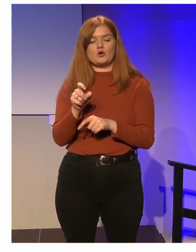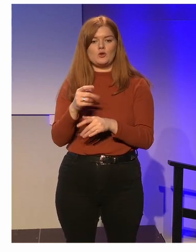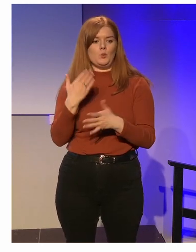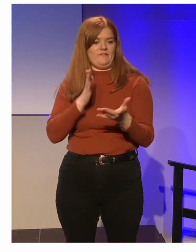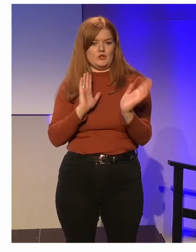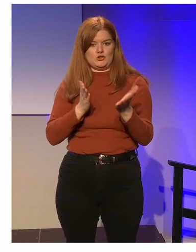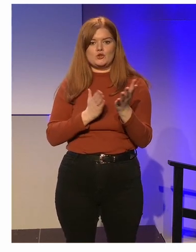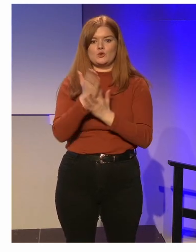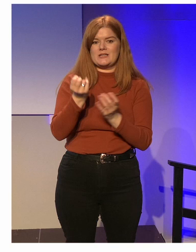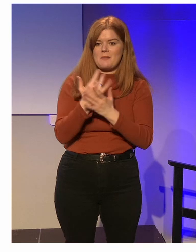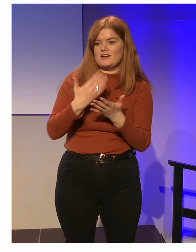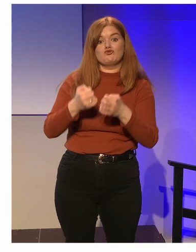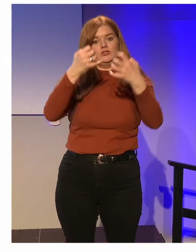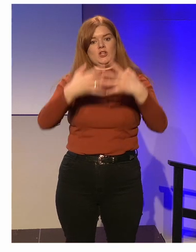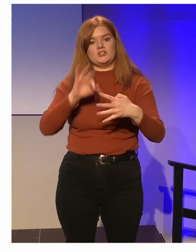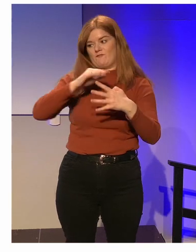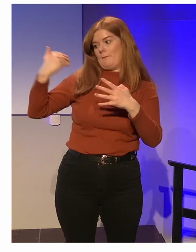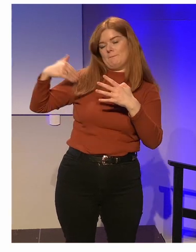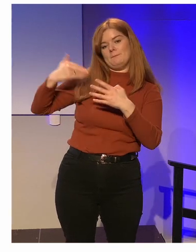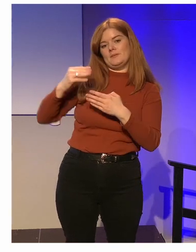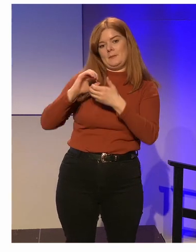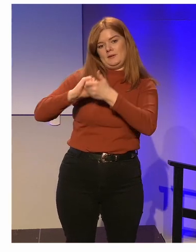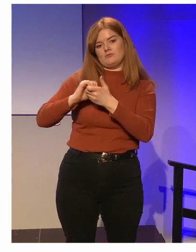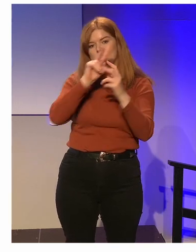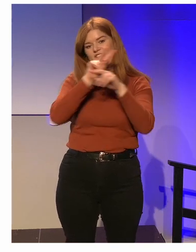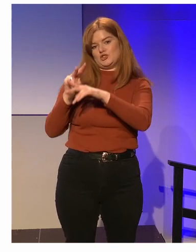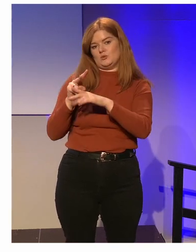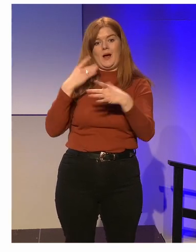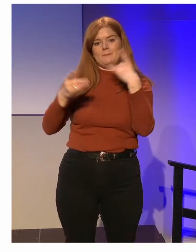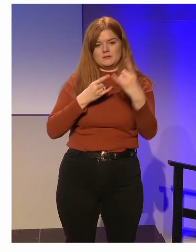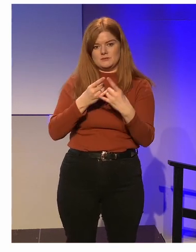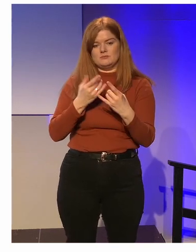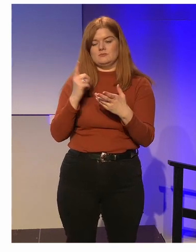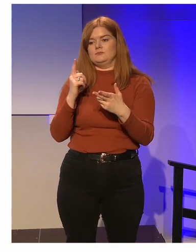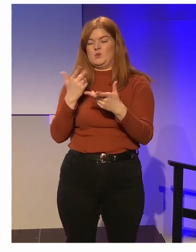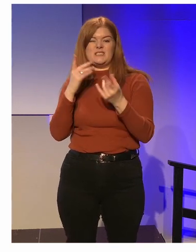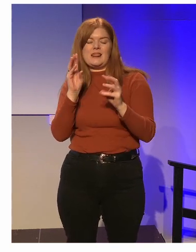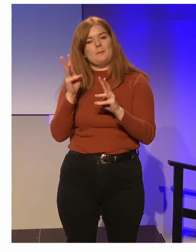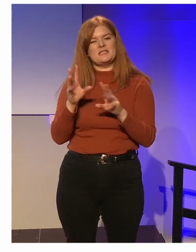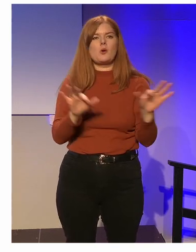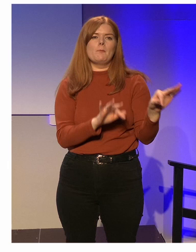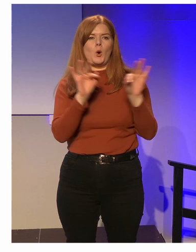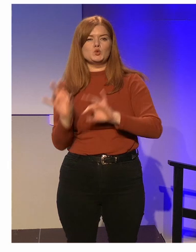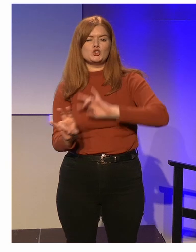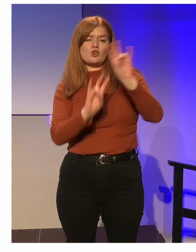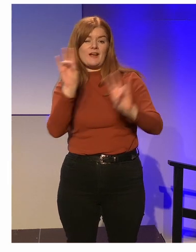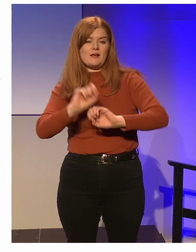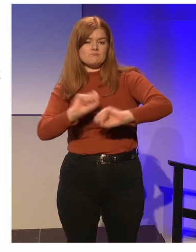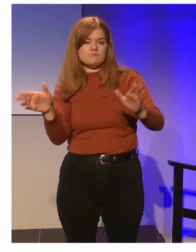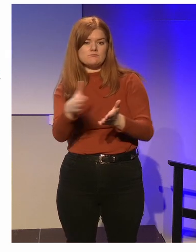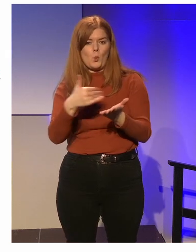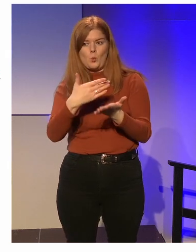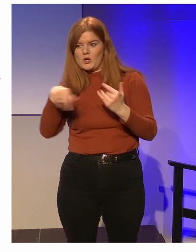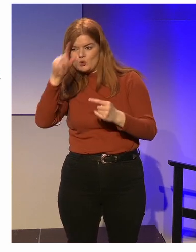we went through results of those peer observations, we did a bit of a post survey on